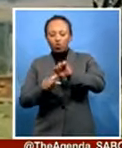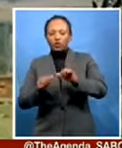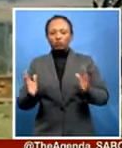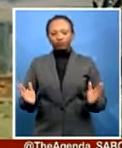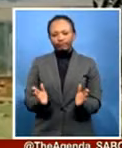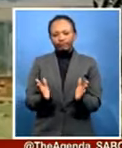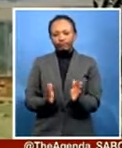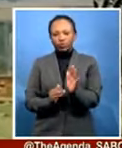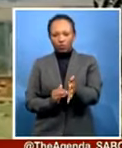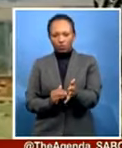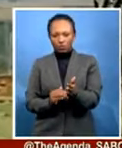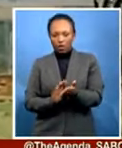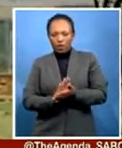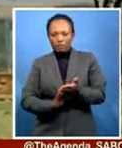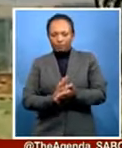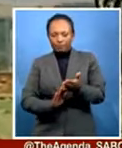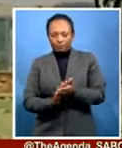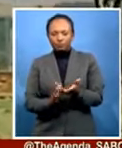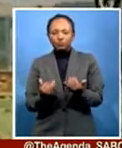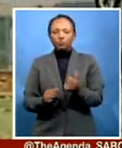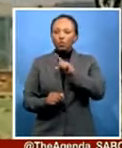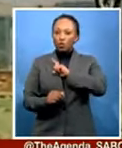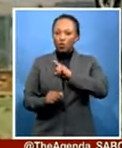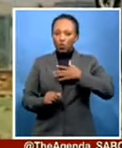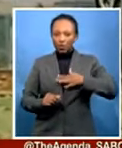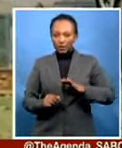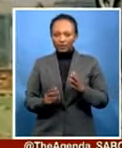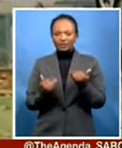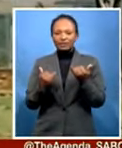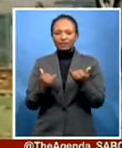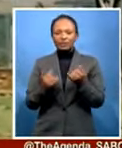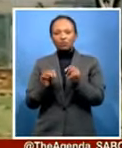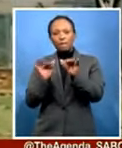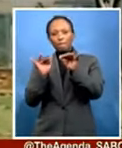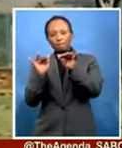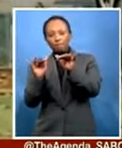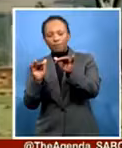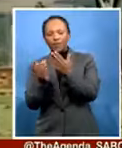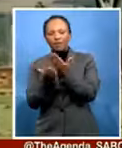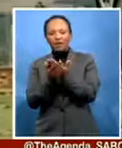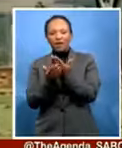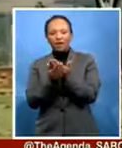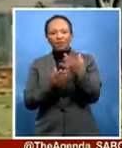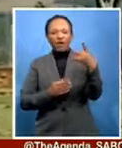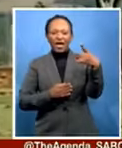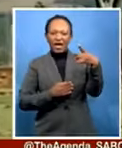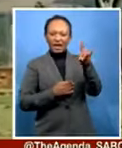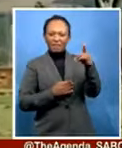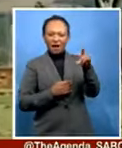be able to make people realise that these animals are worth far more on 4 feet than they are on their back